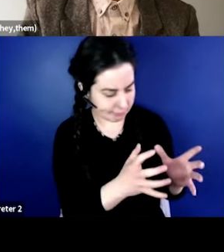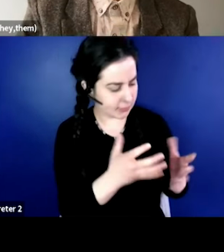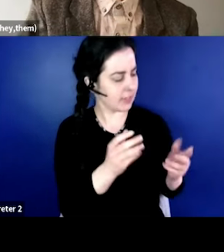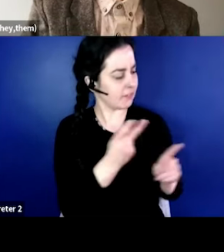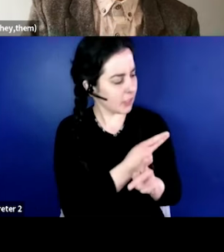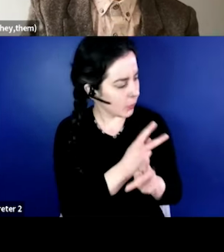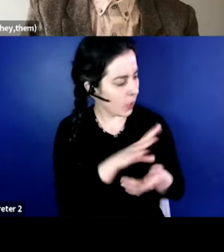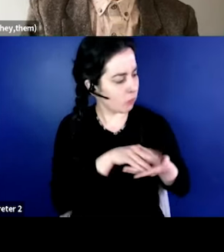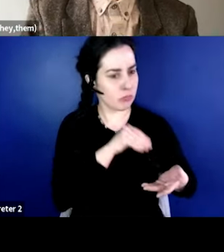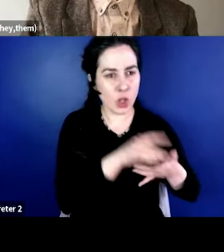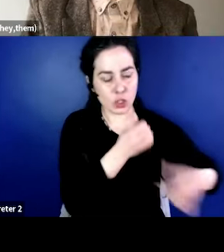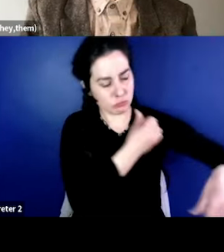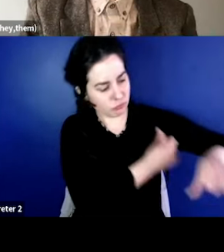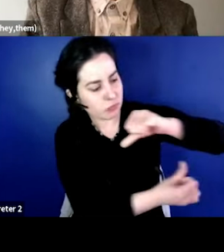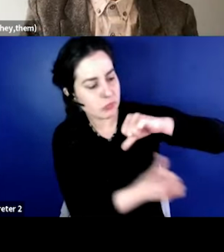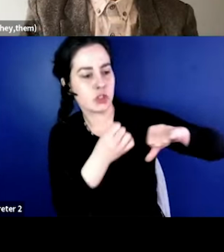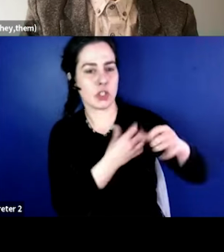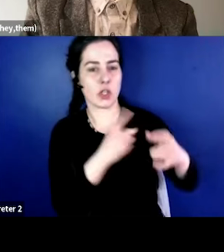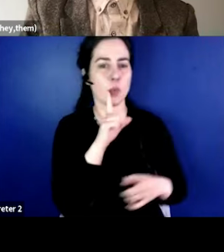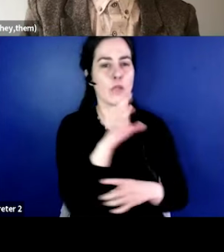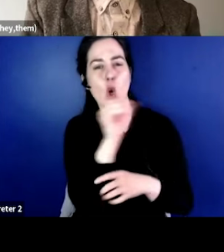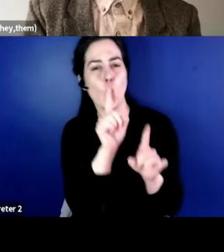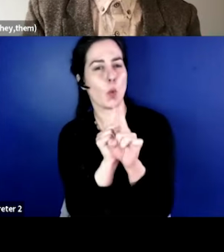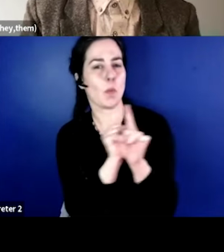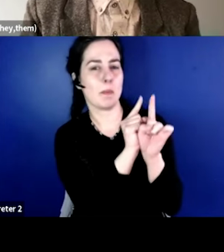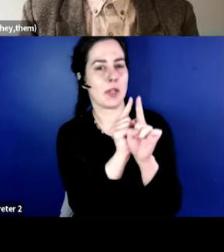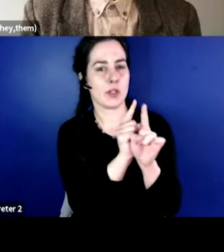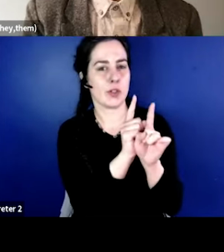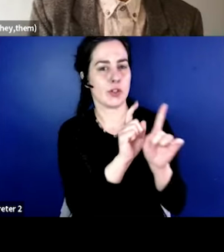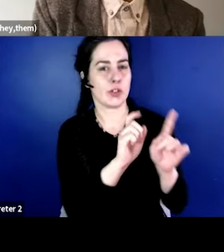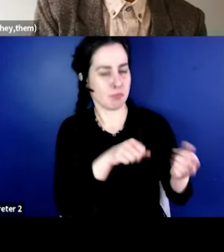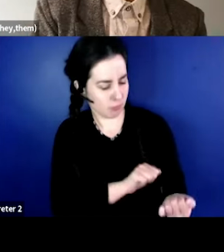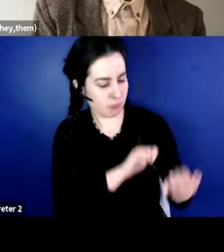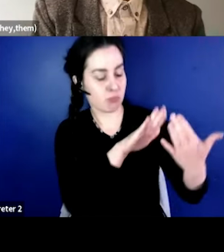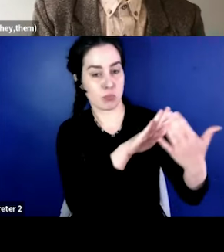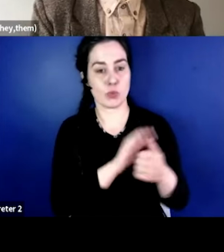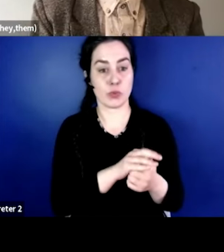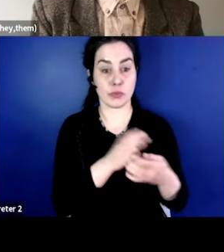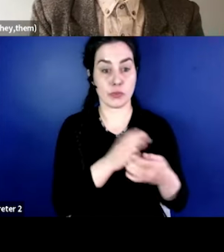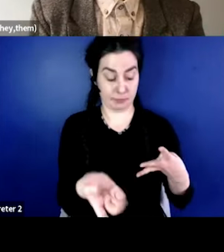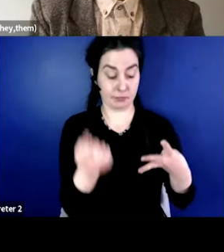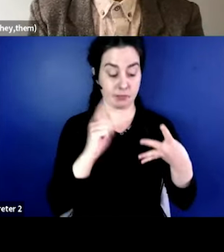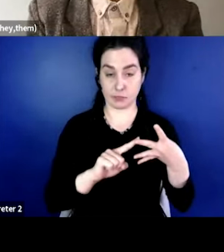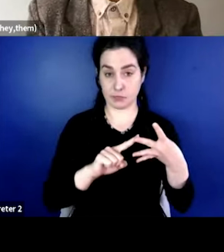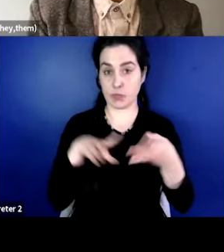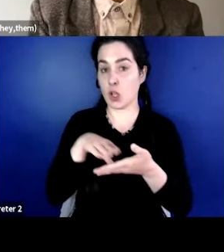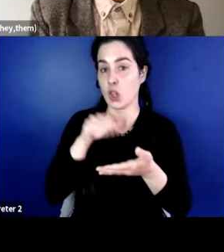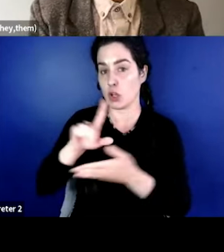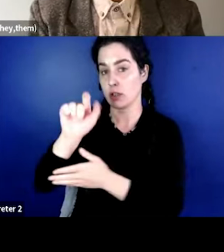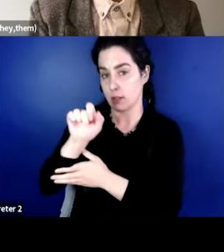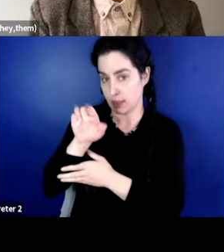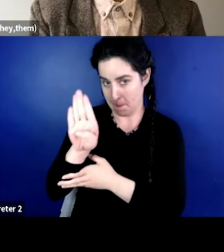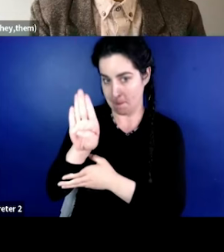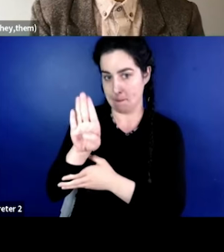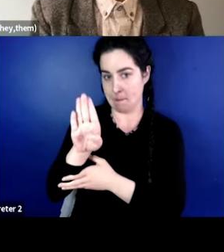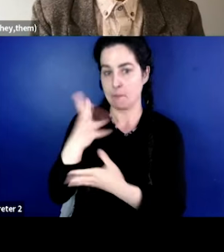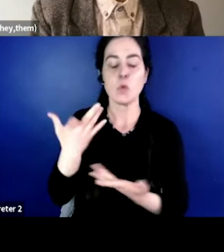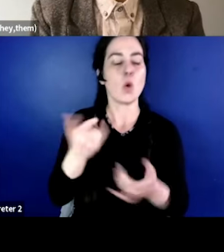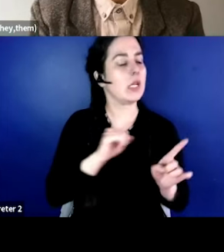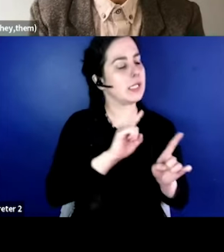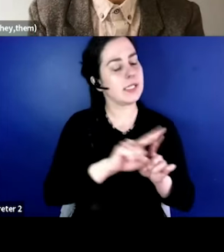co-mentorship style setting. We also offer learning labs, which are a series of facilitated